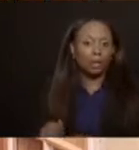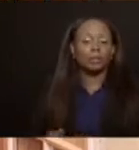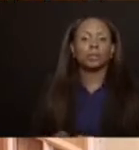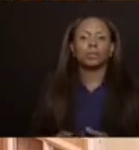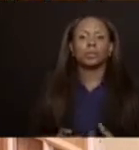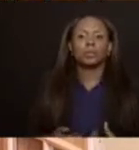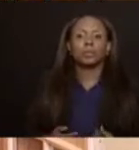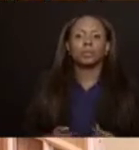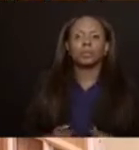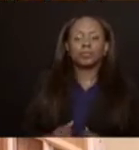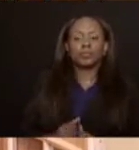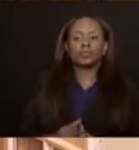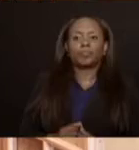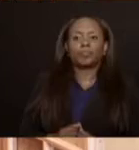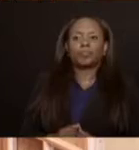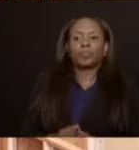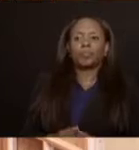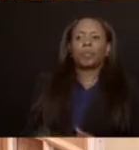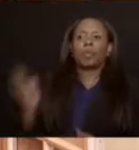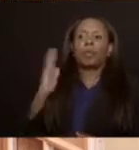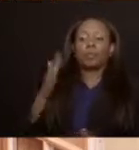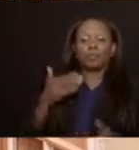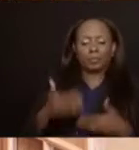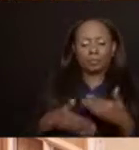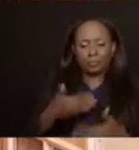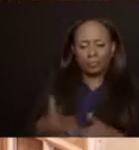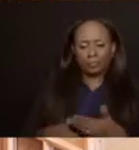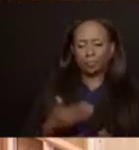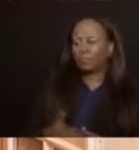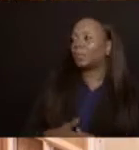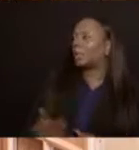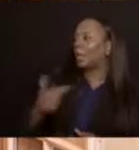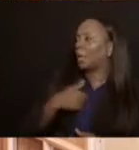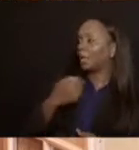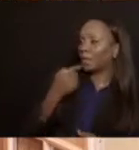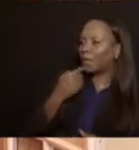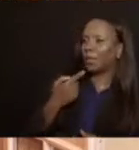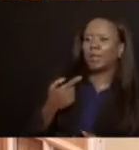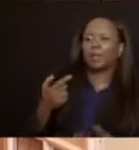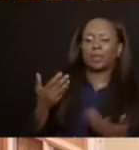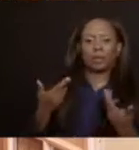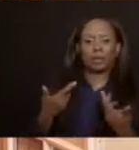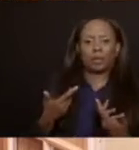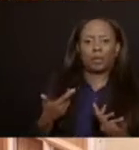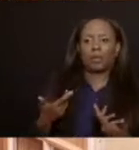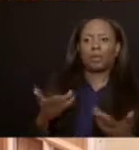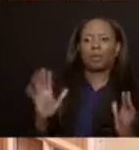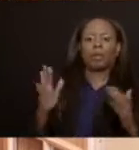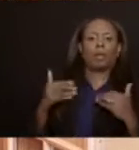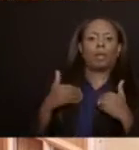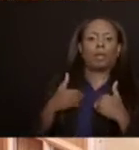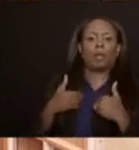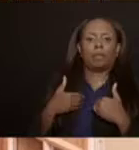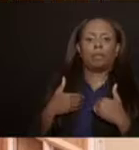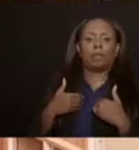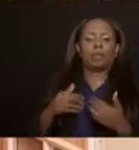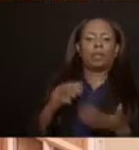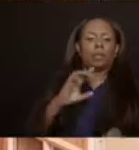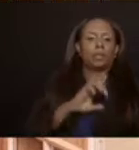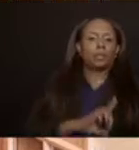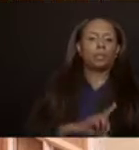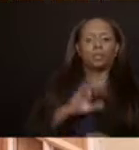go on this evening, you'll see exactly what we mean. We've already indicated that we have Dr. Brian Charles leading the team of